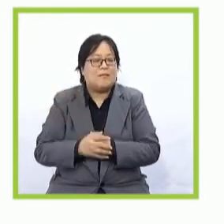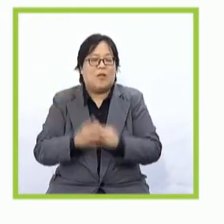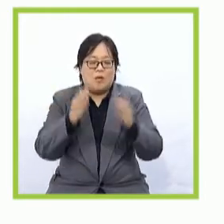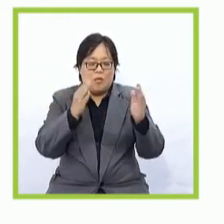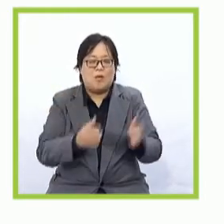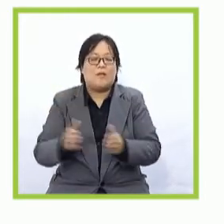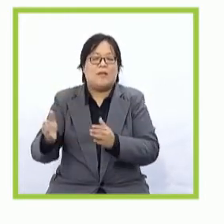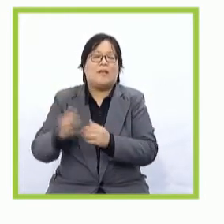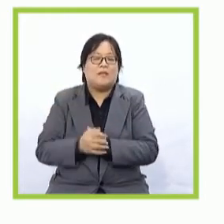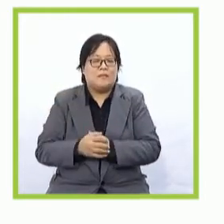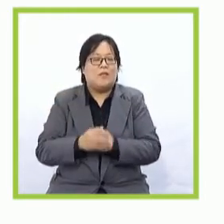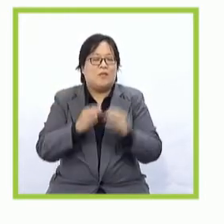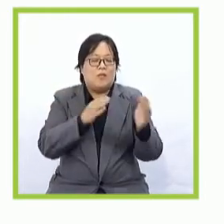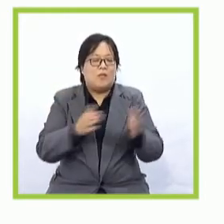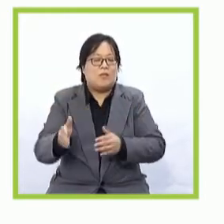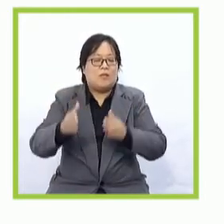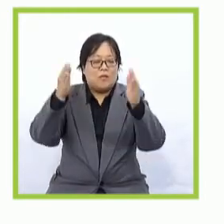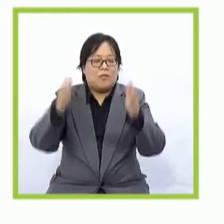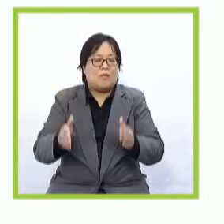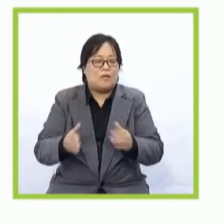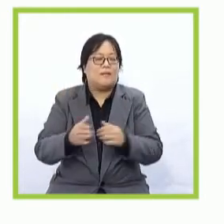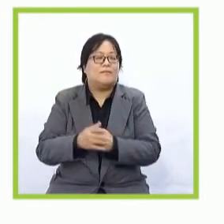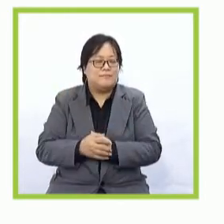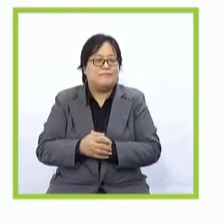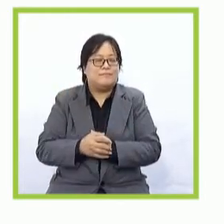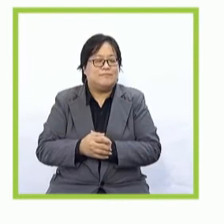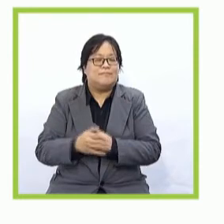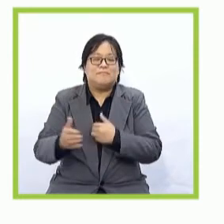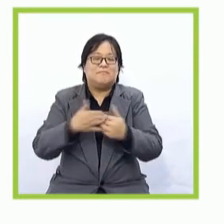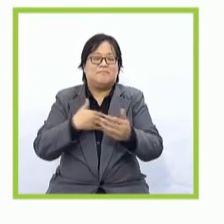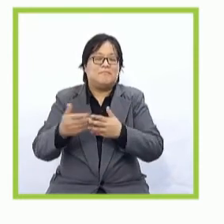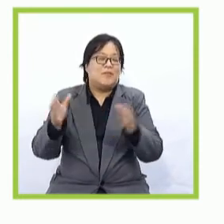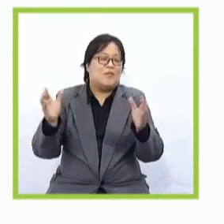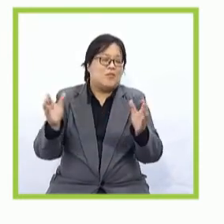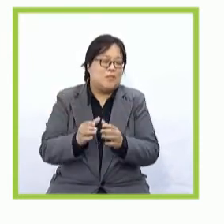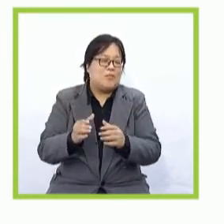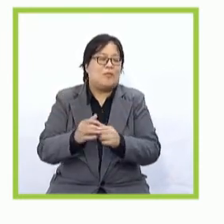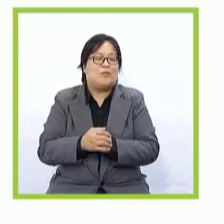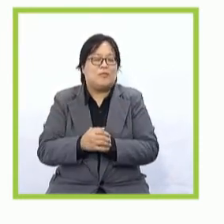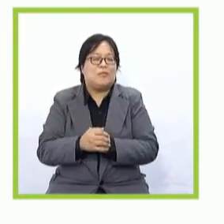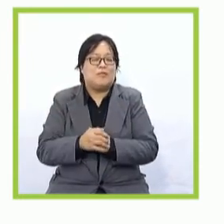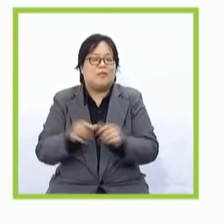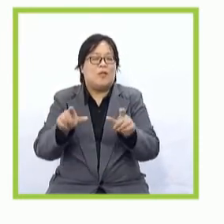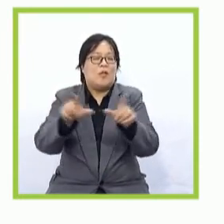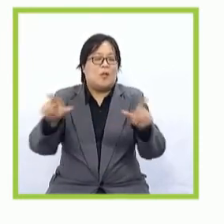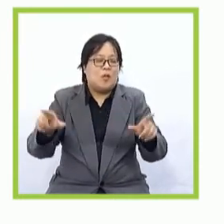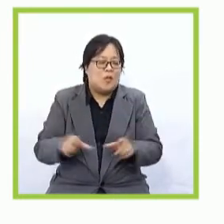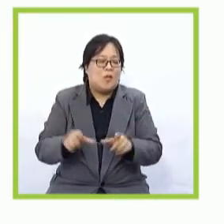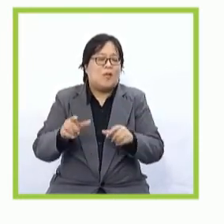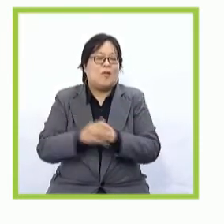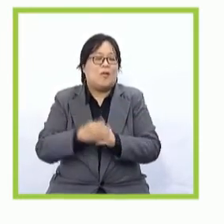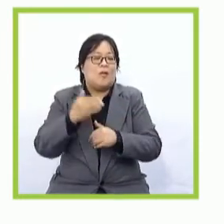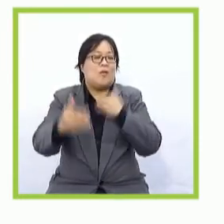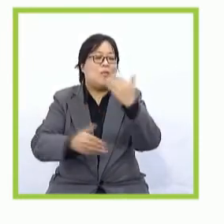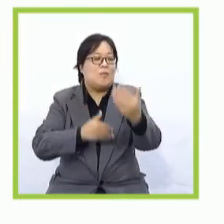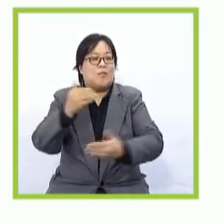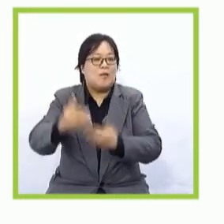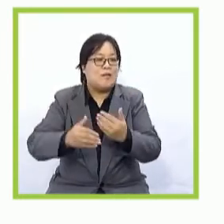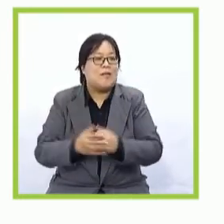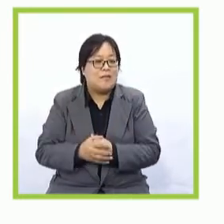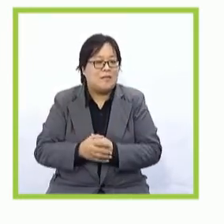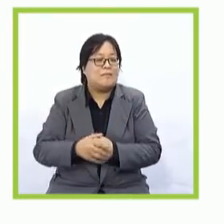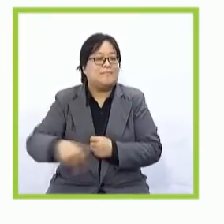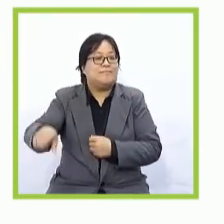organize people around some, however small and however local, a process in which you